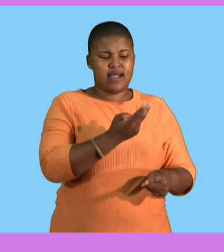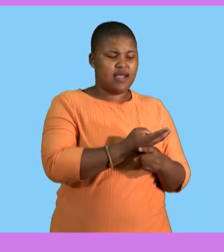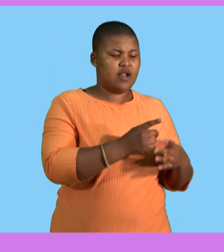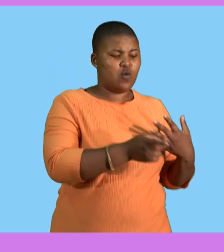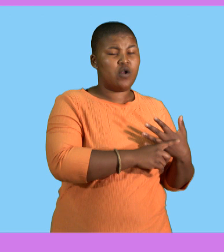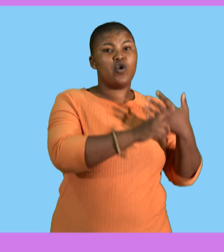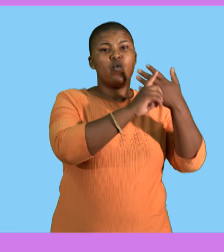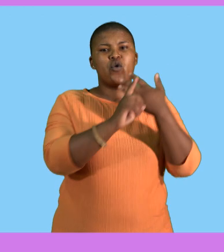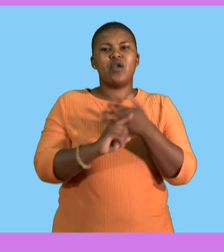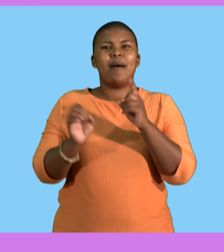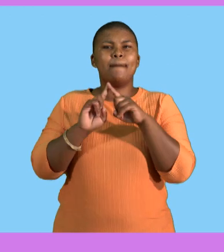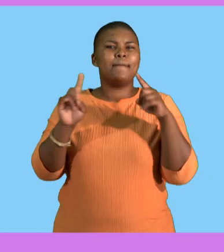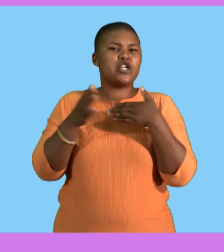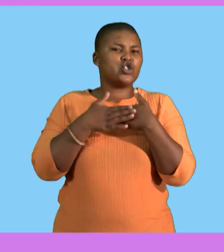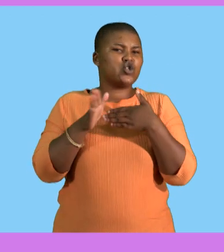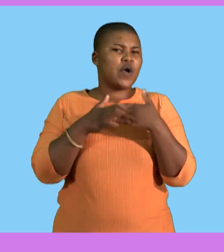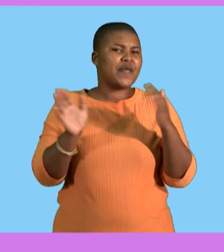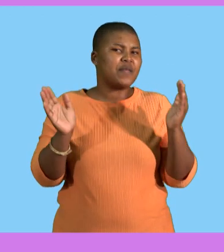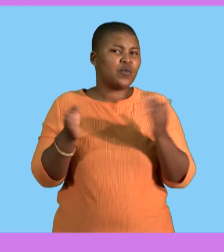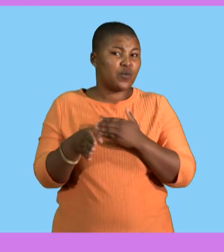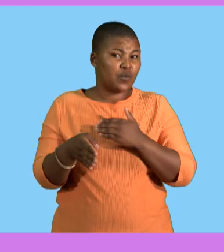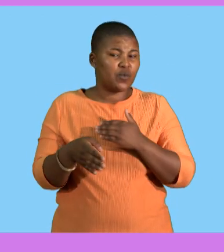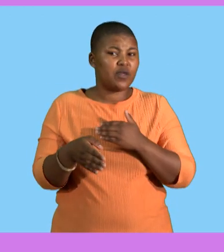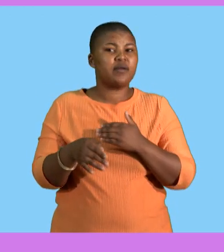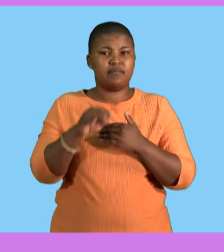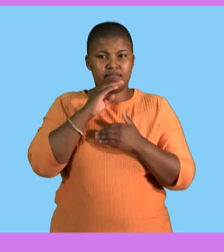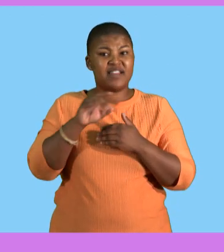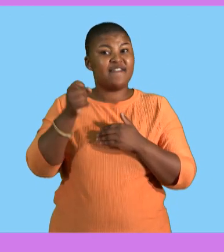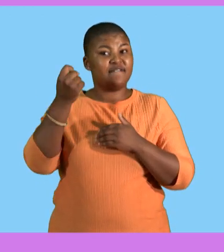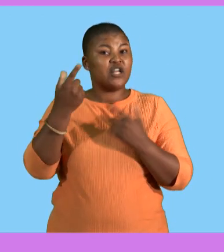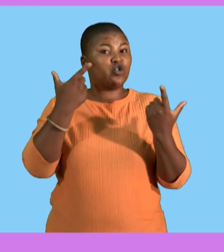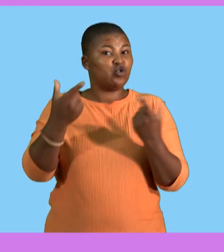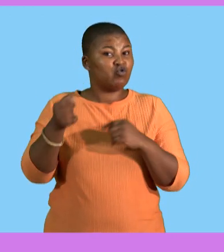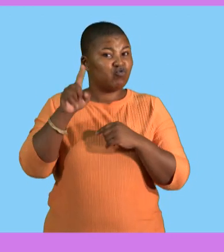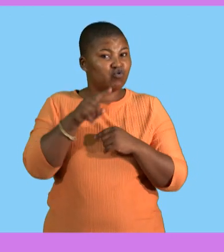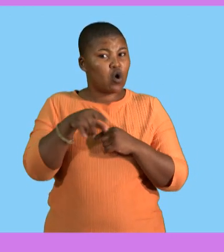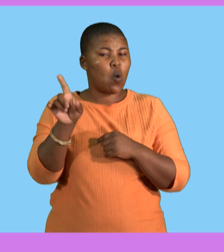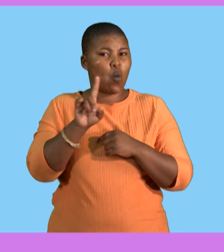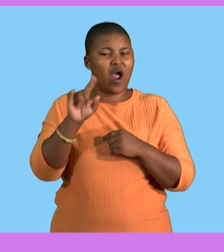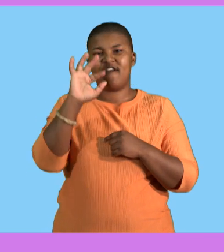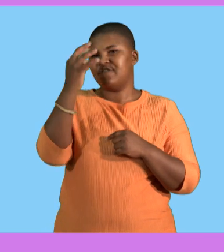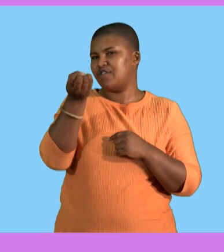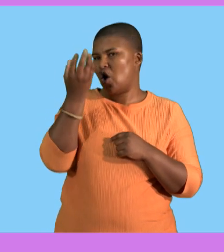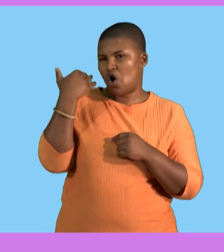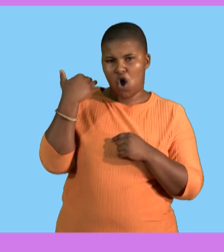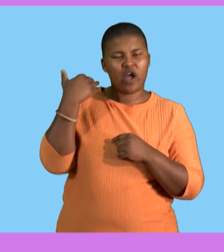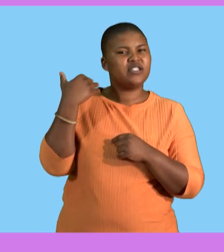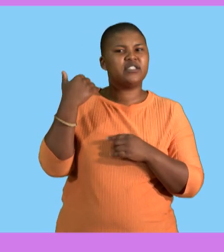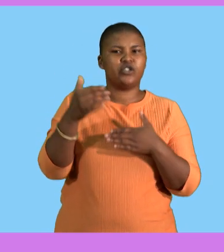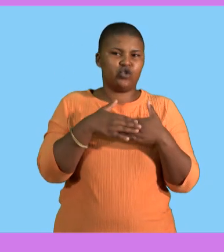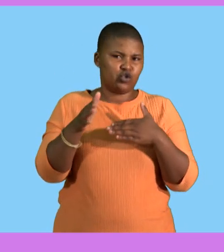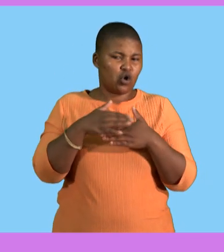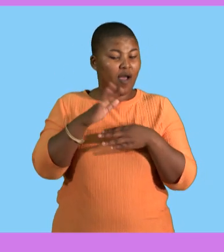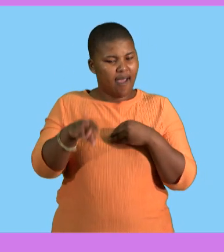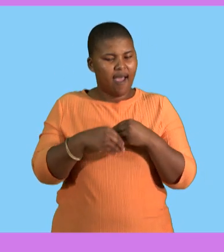window, but there's no door. So the first thing that he did not do is he needs to add